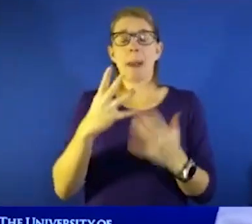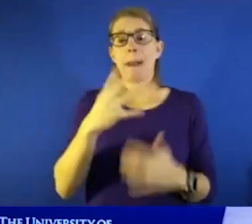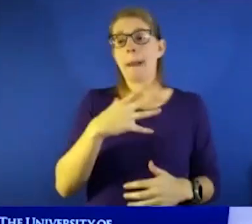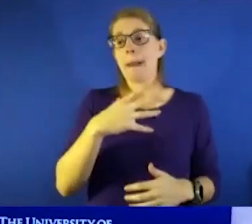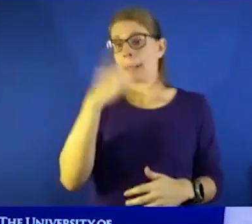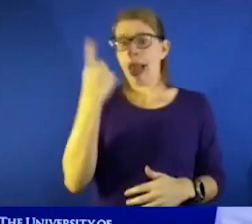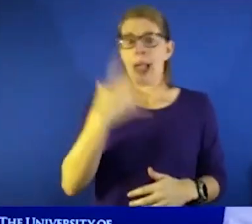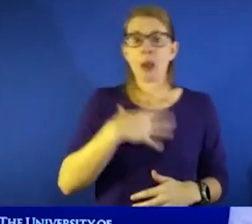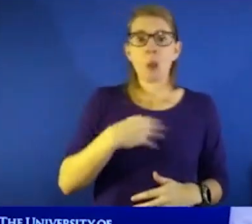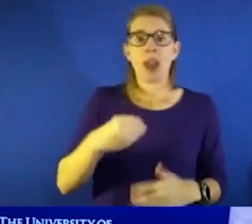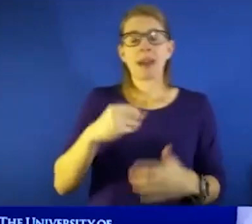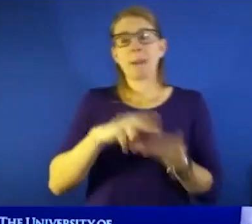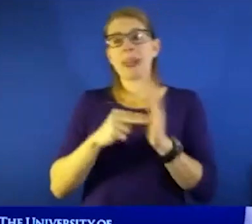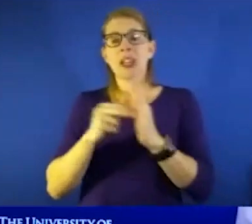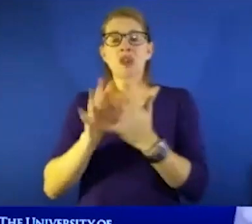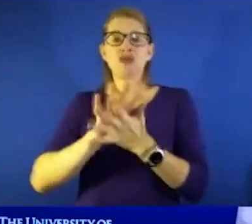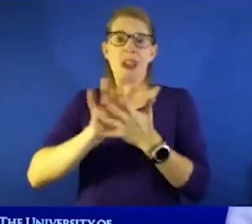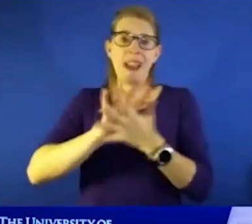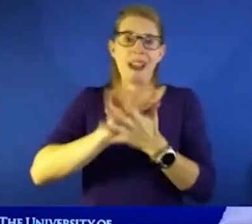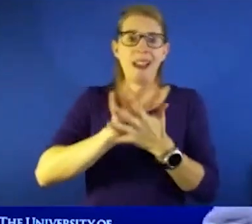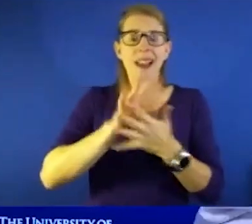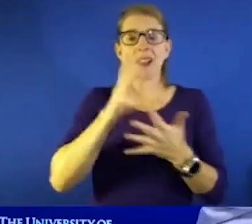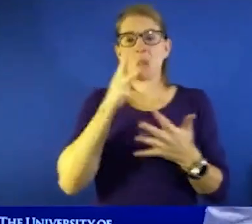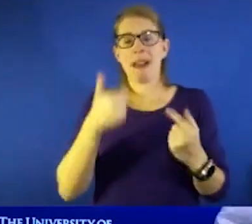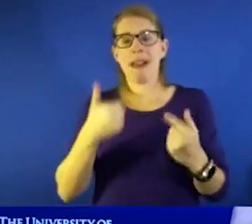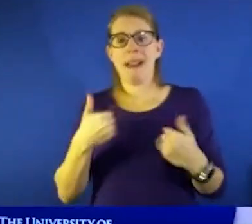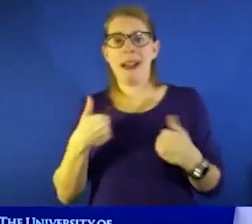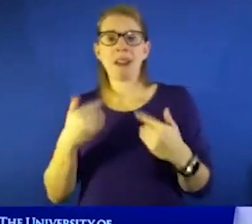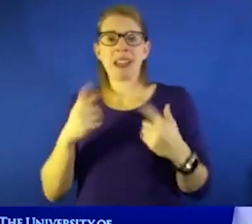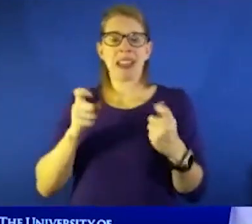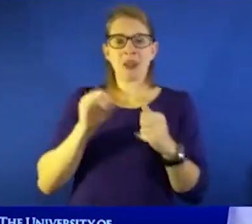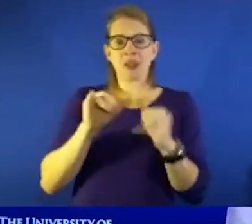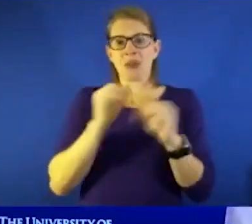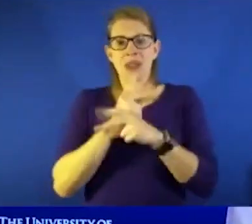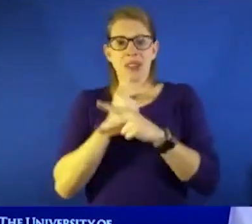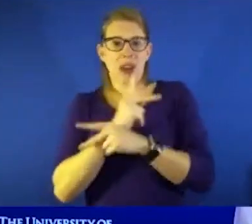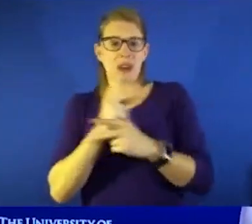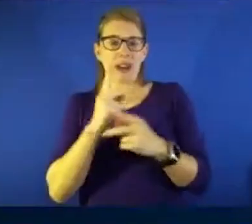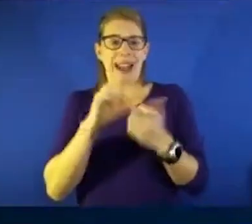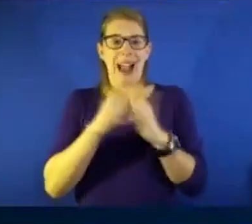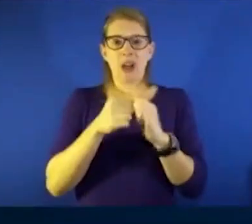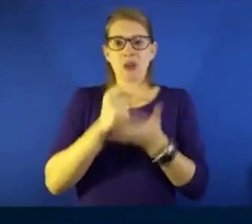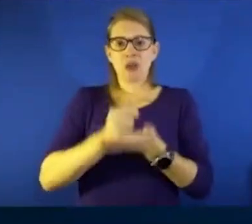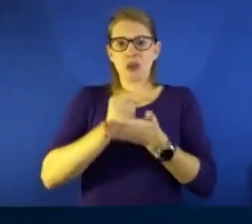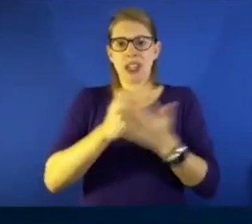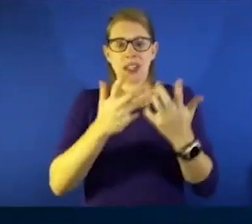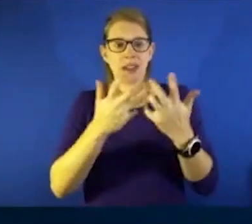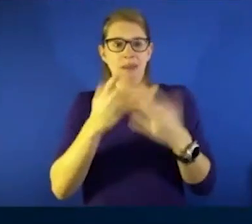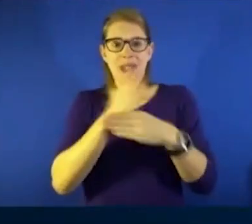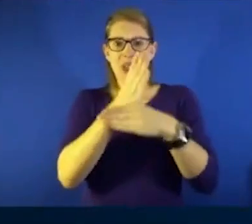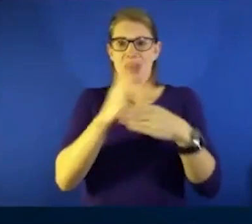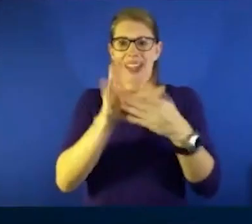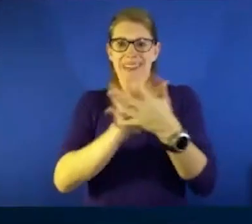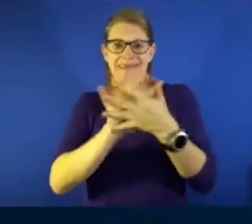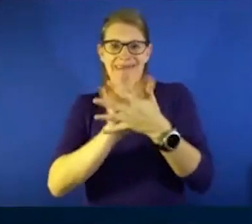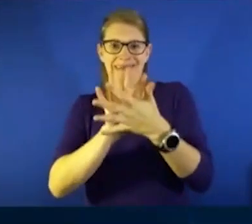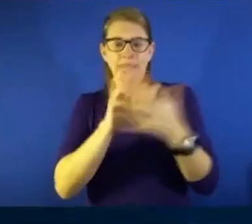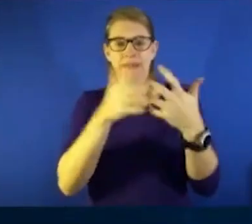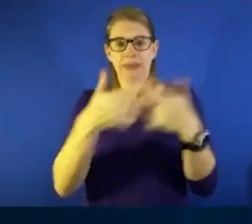and graduations, and that's why we also need these other measures as well. Okay, media is asking, Adam, if you